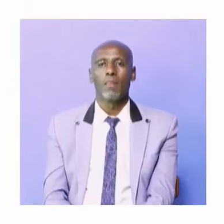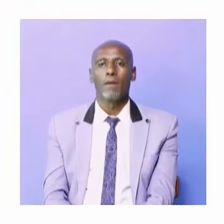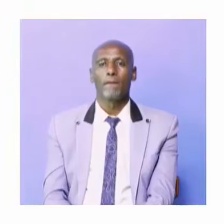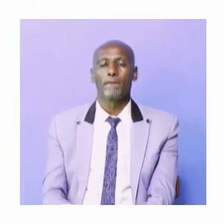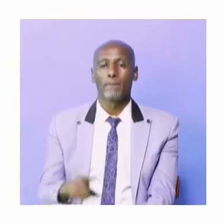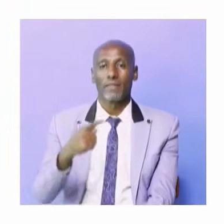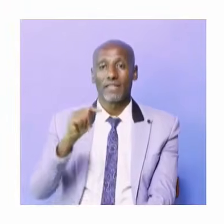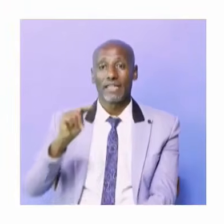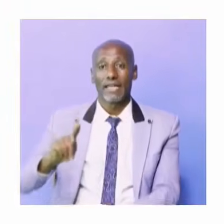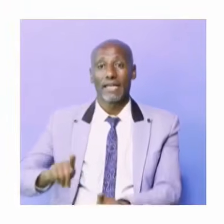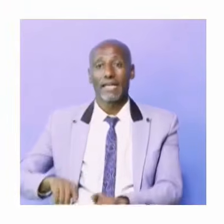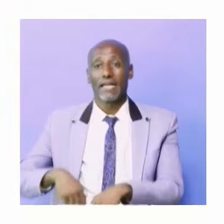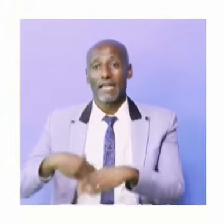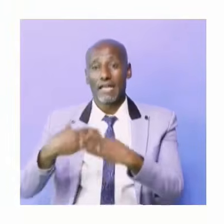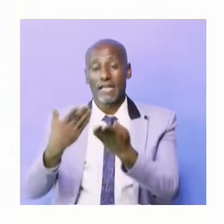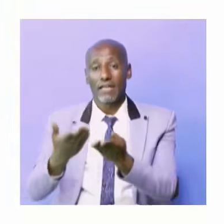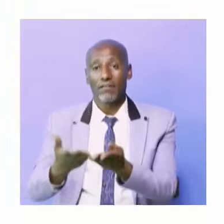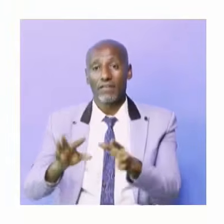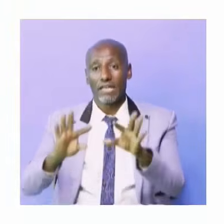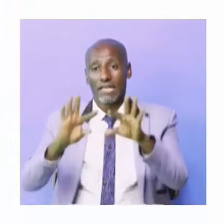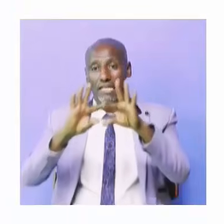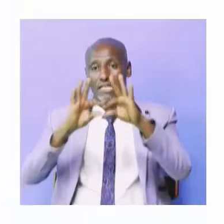the given sentences.